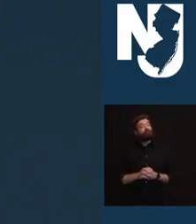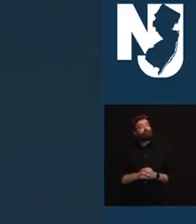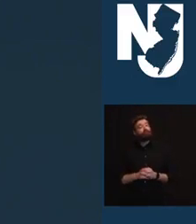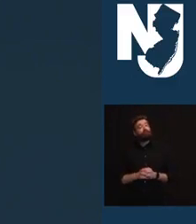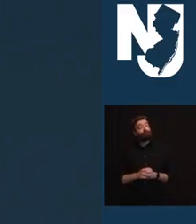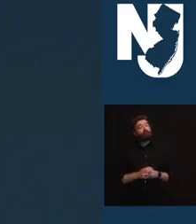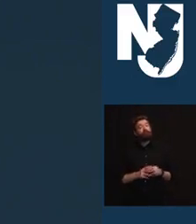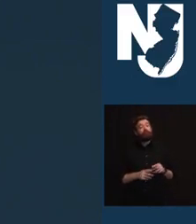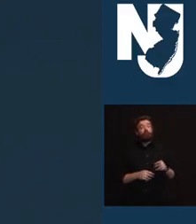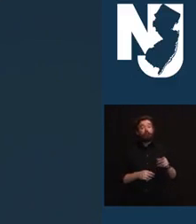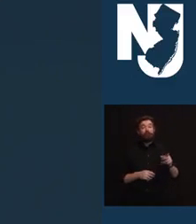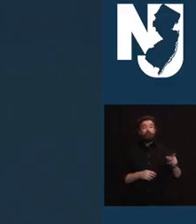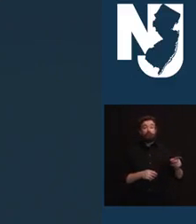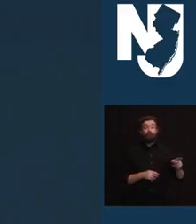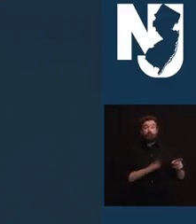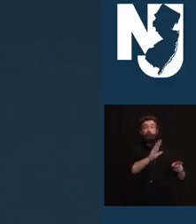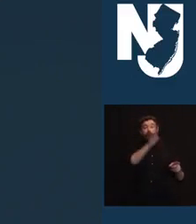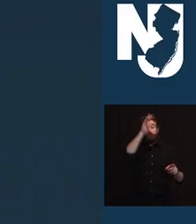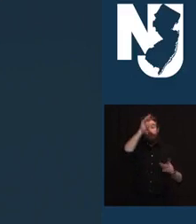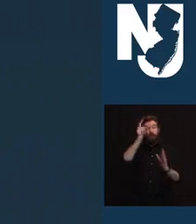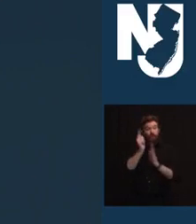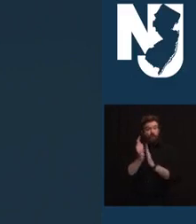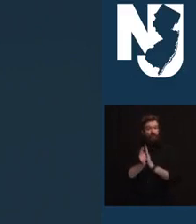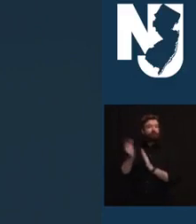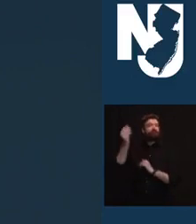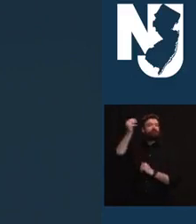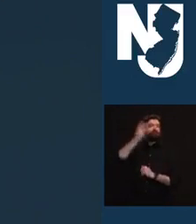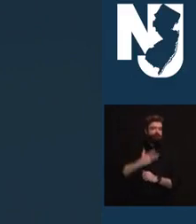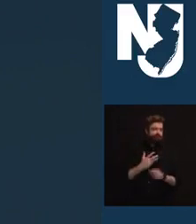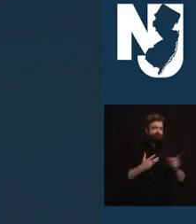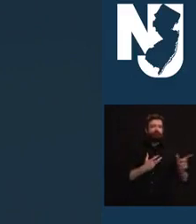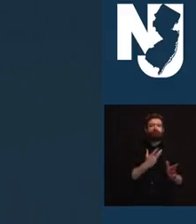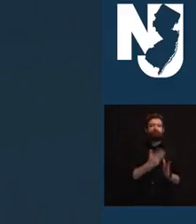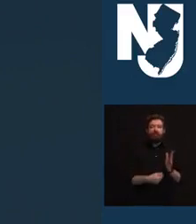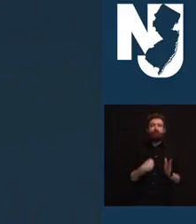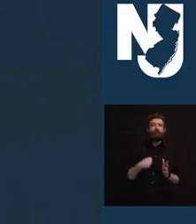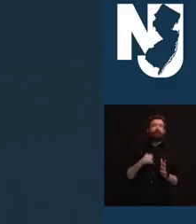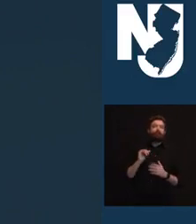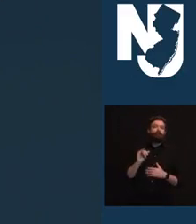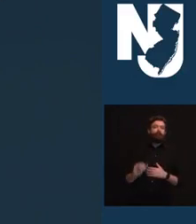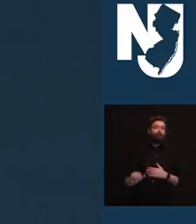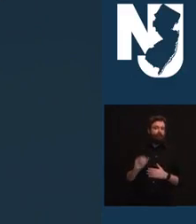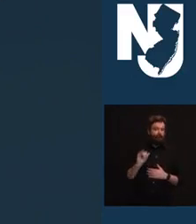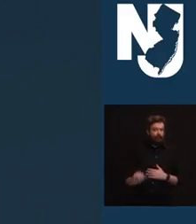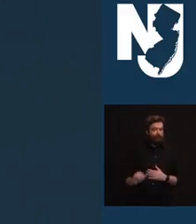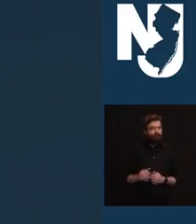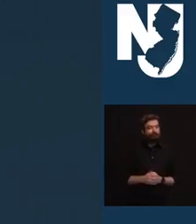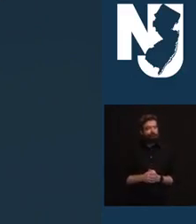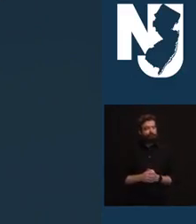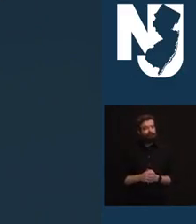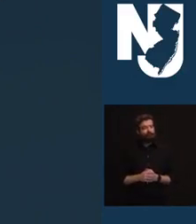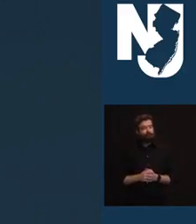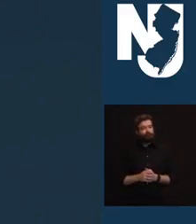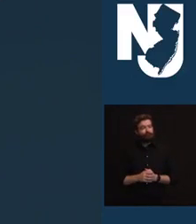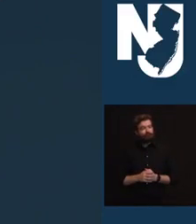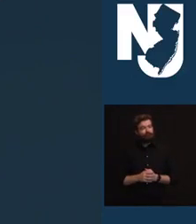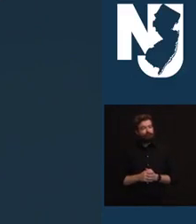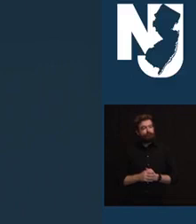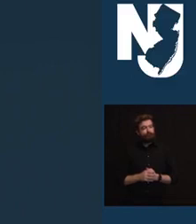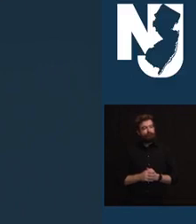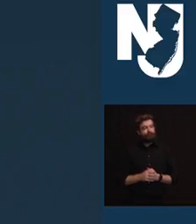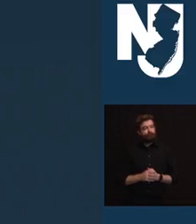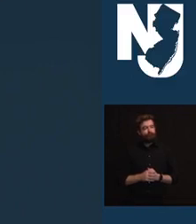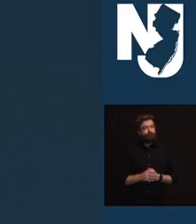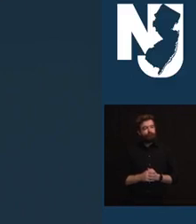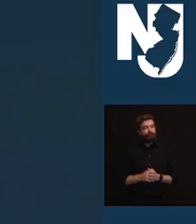up, and Deke reminded me that Father Lindblad actually married Deke and Tammy. I will just say, selfishly,